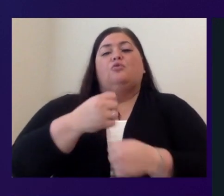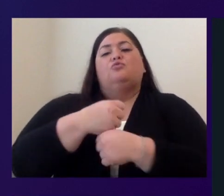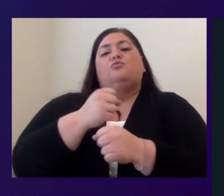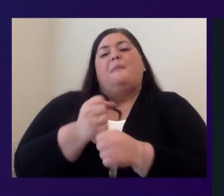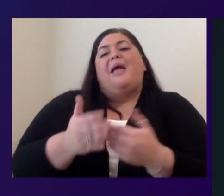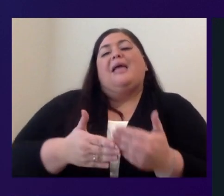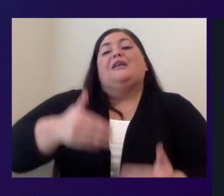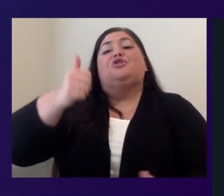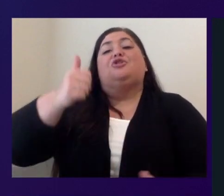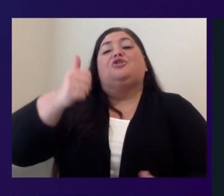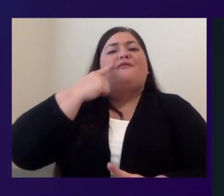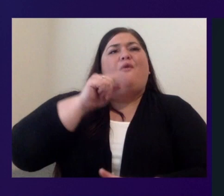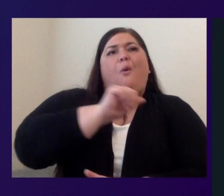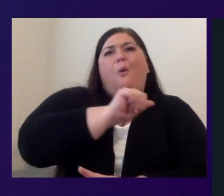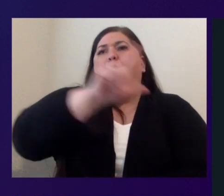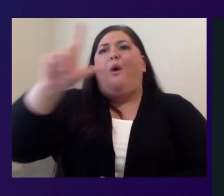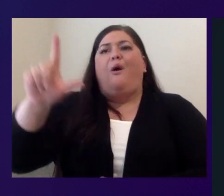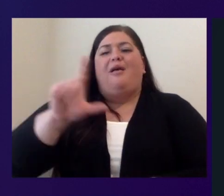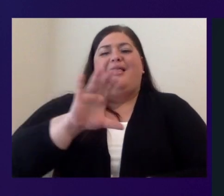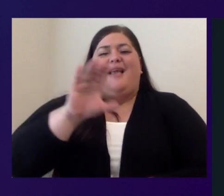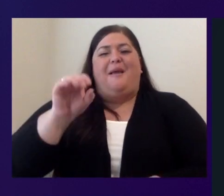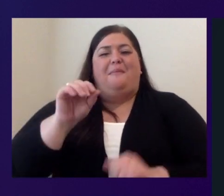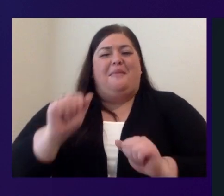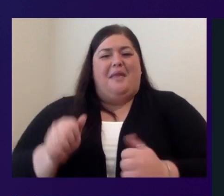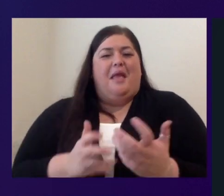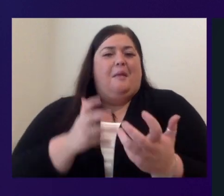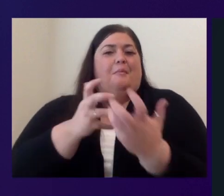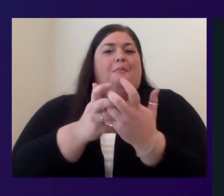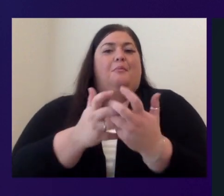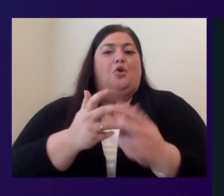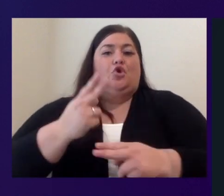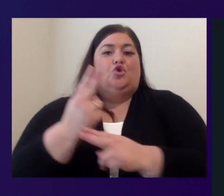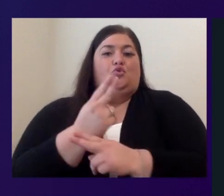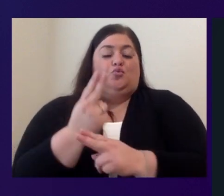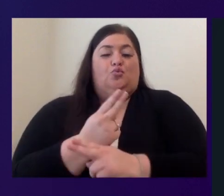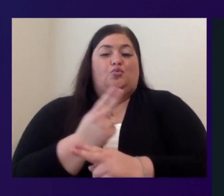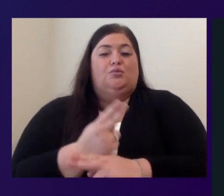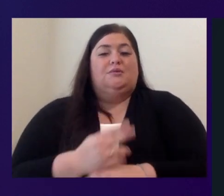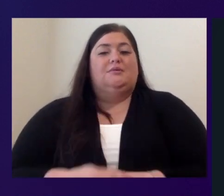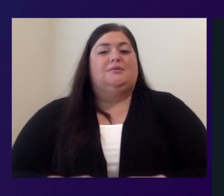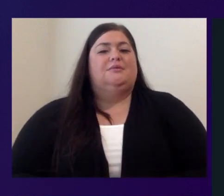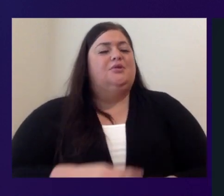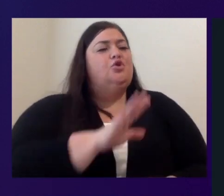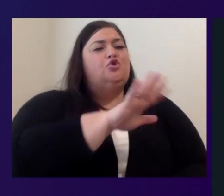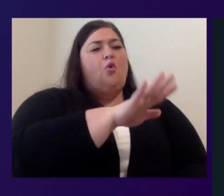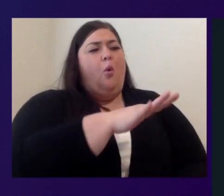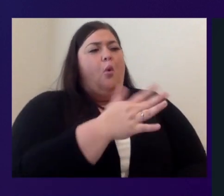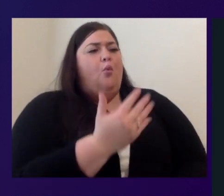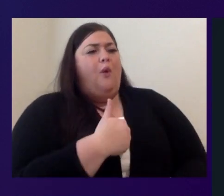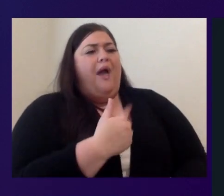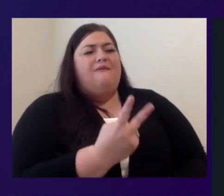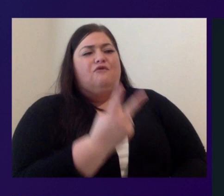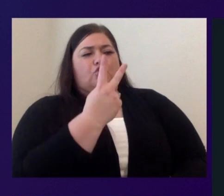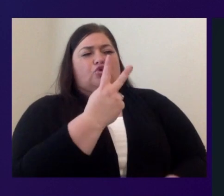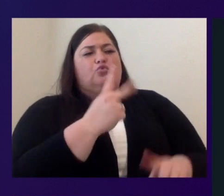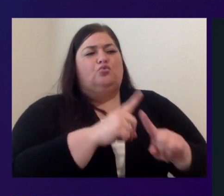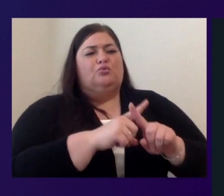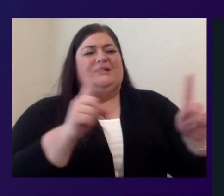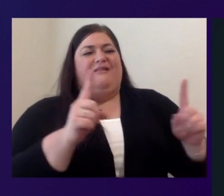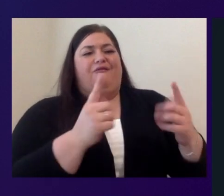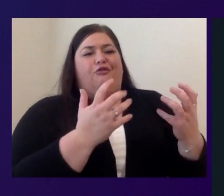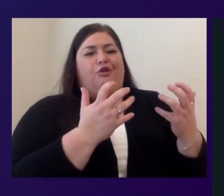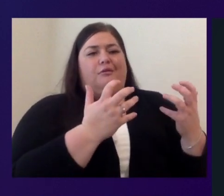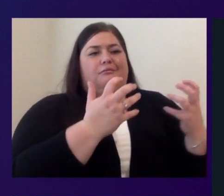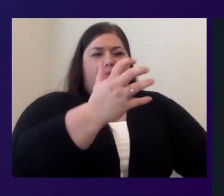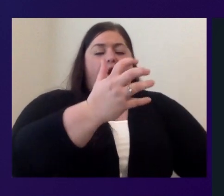use. I think that considers, there's two kind of main audiences when thinking about, at least that I've observed,